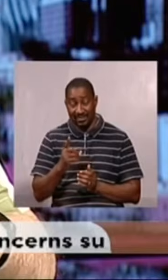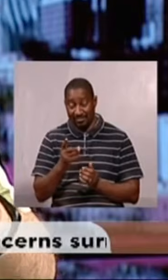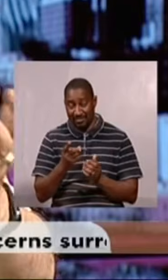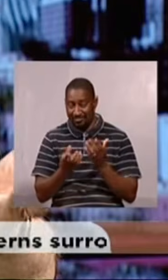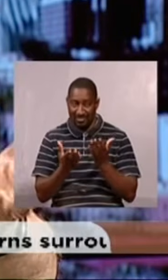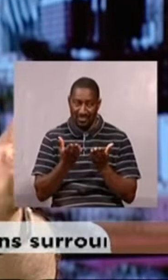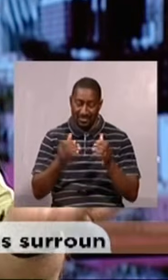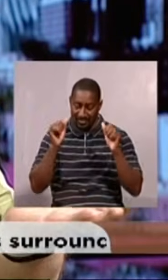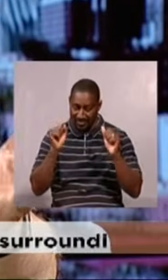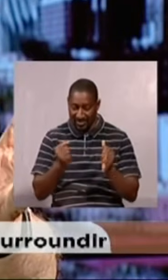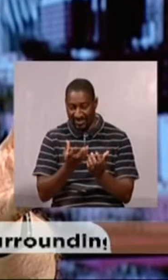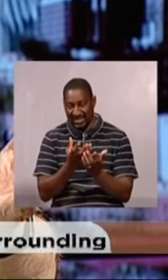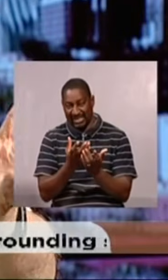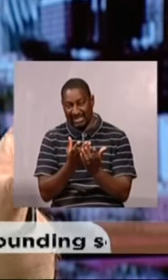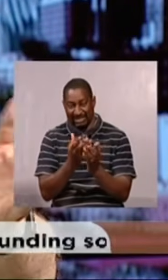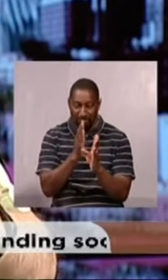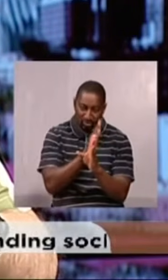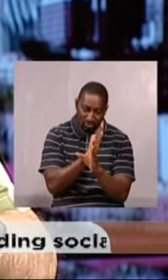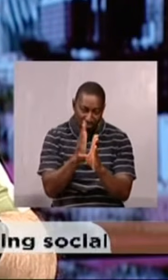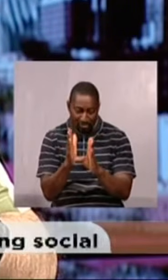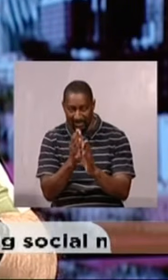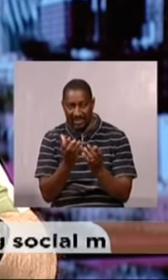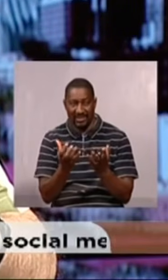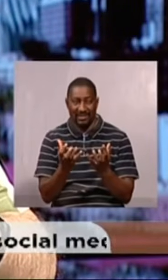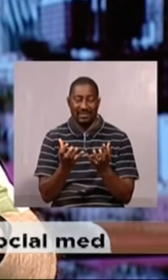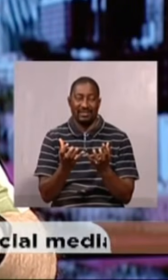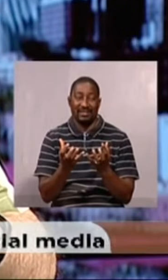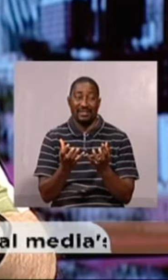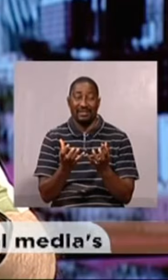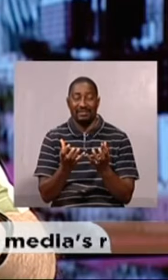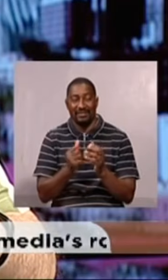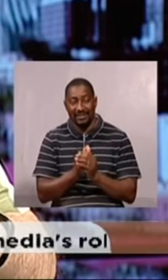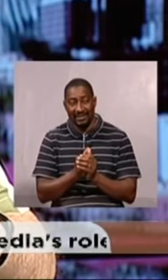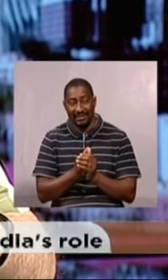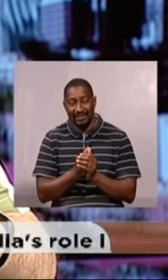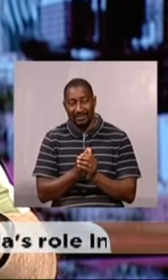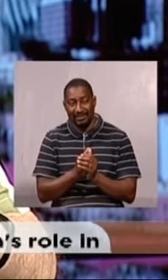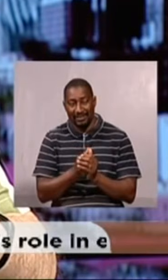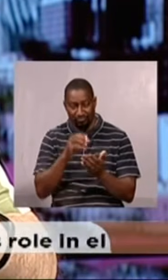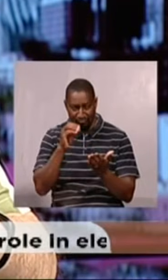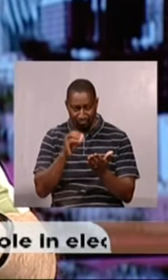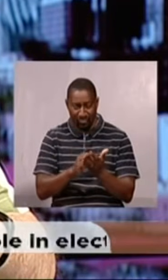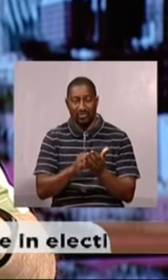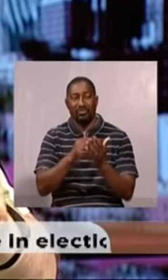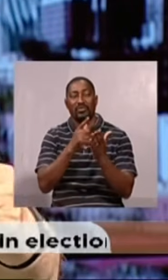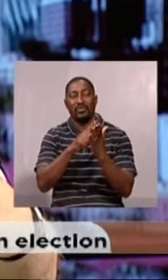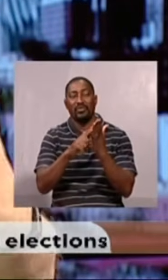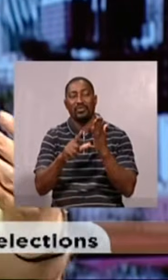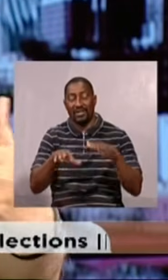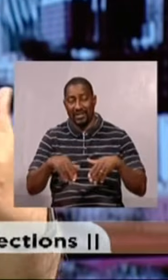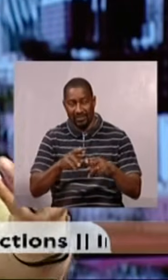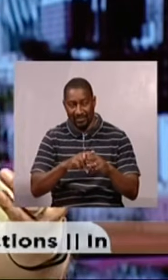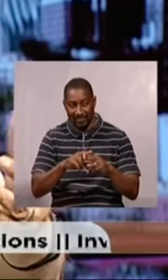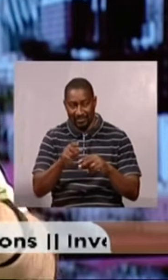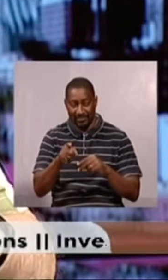guidelines, some codes of conduct, and some regulations along the way. So I think from a policy point of view, we've had a lot of